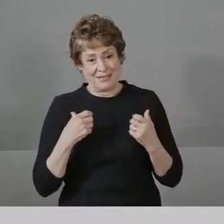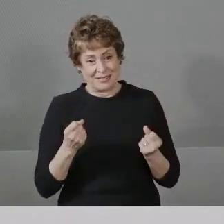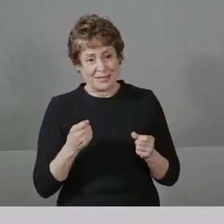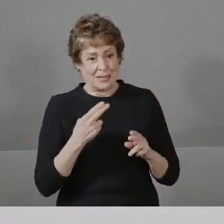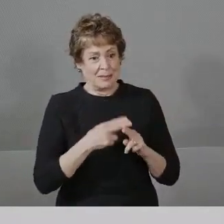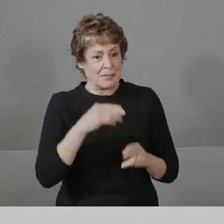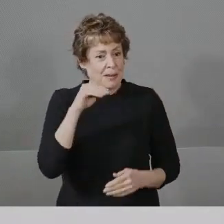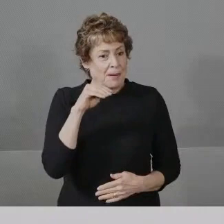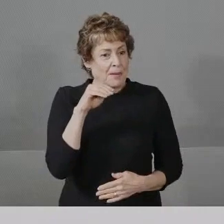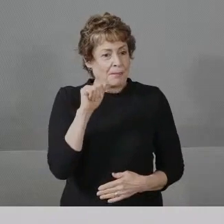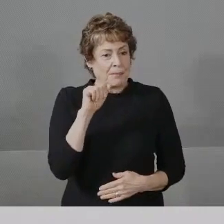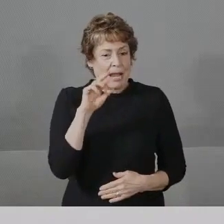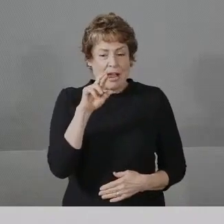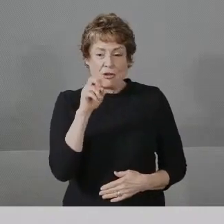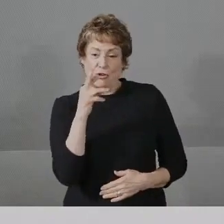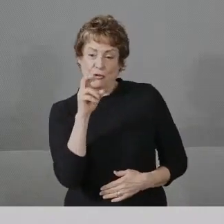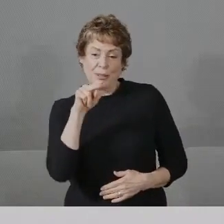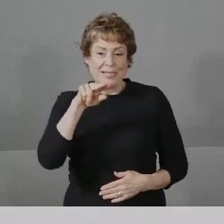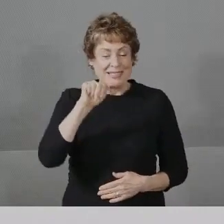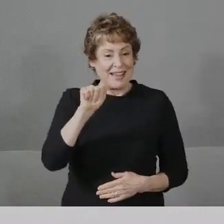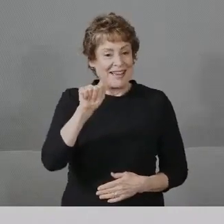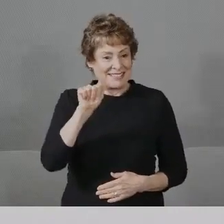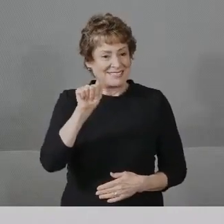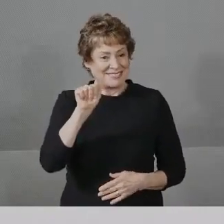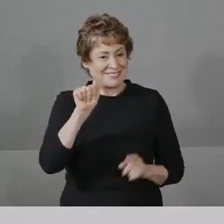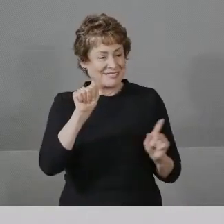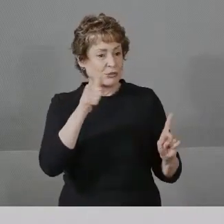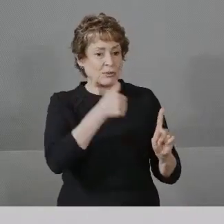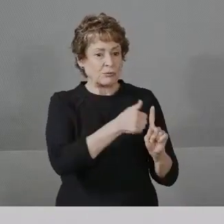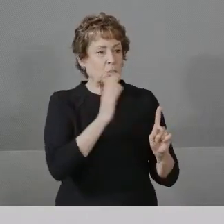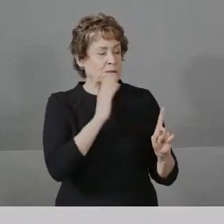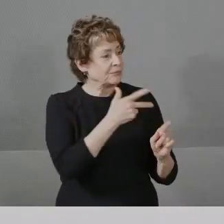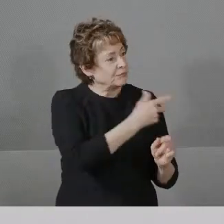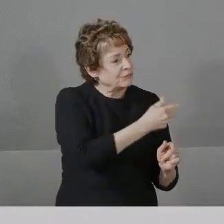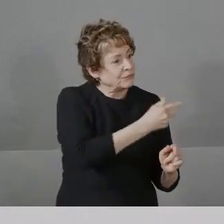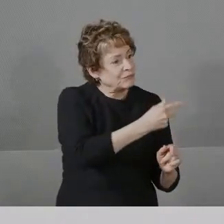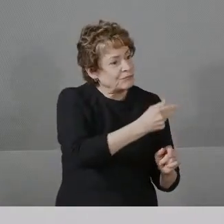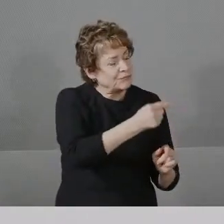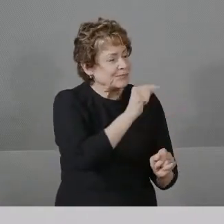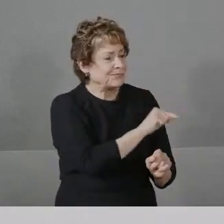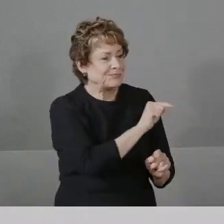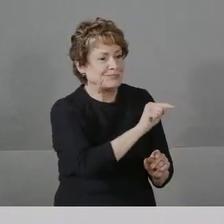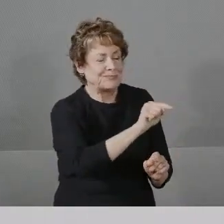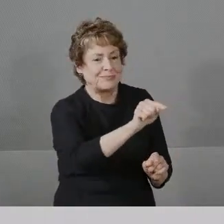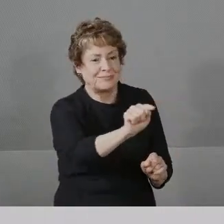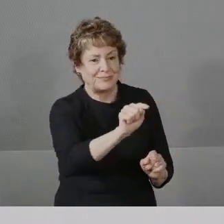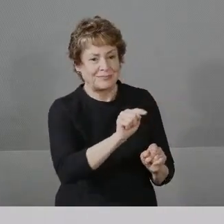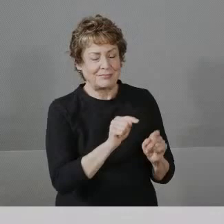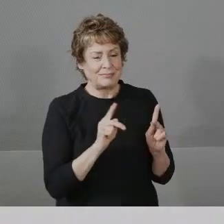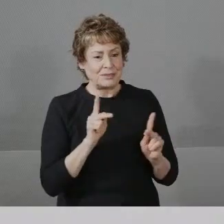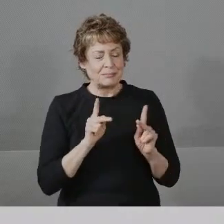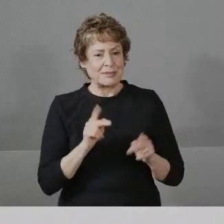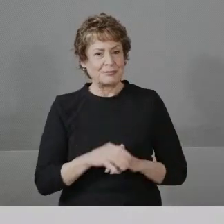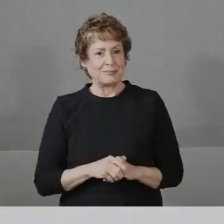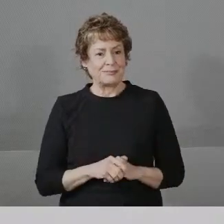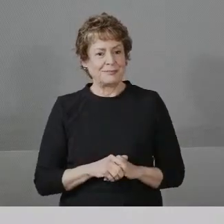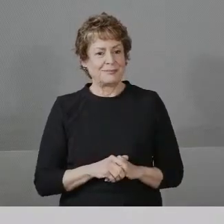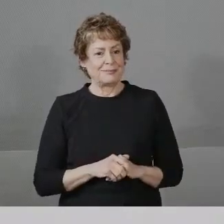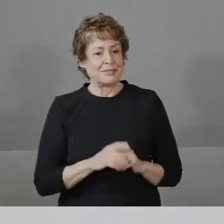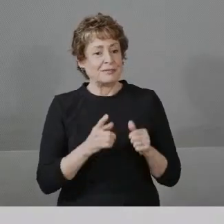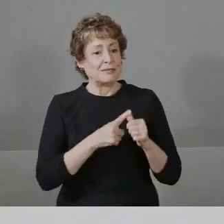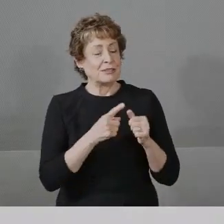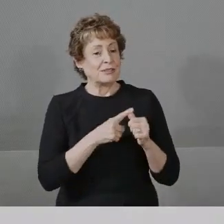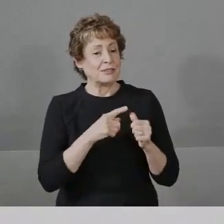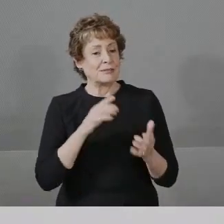first doses of vaccine to reach Arizona are made by Pfizer. So the first shipments have gone to Maricopa and Pima County, which